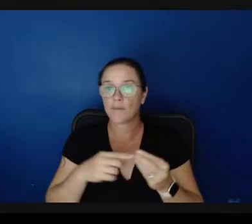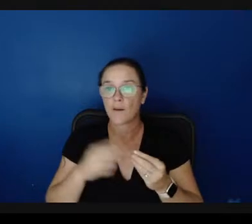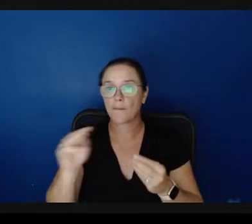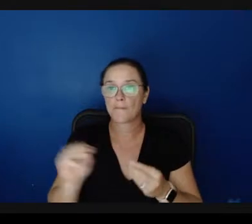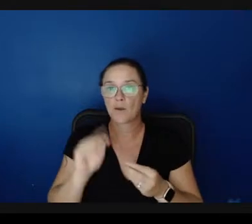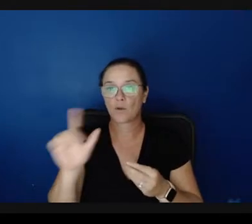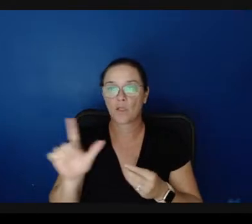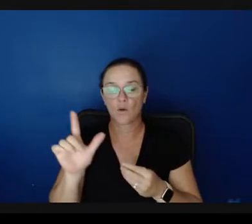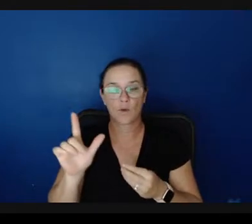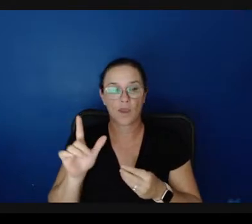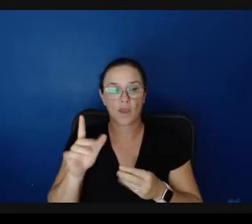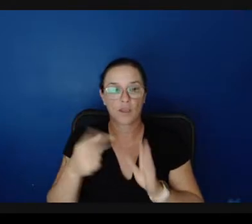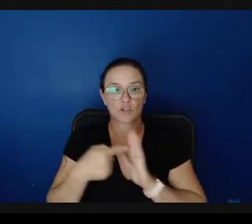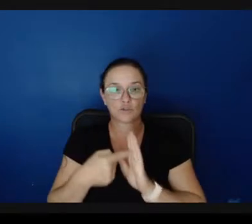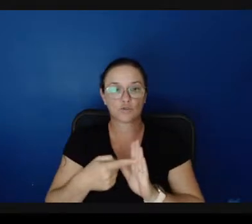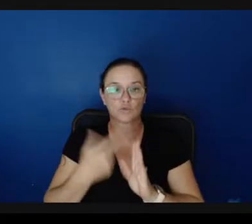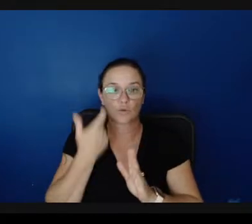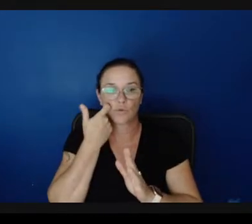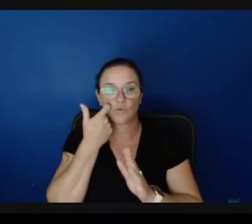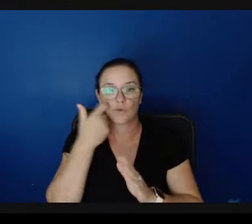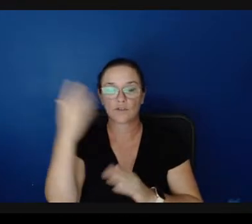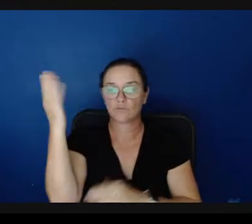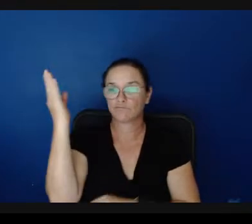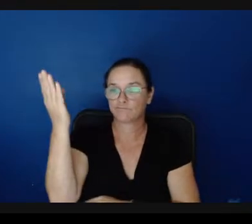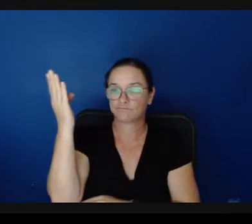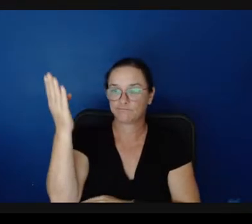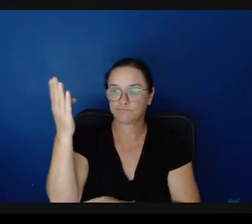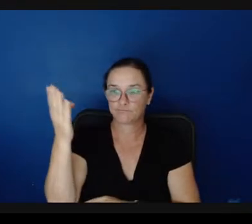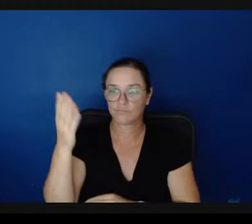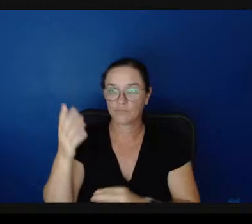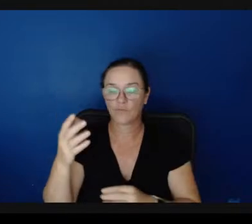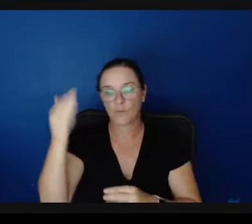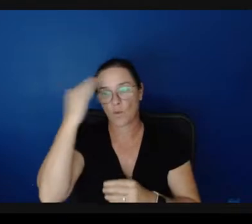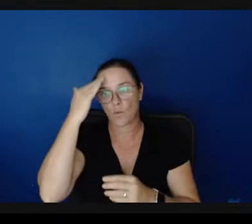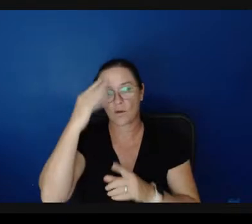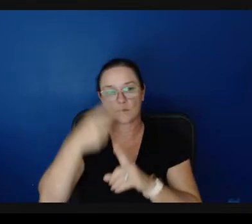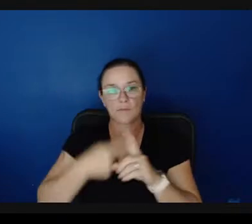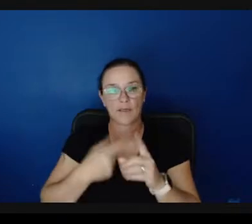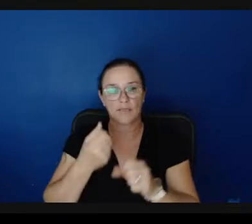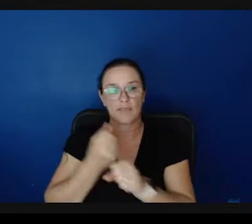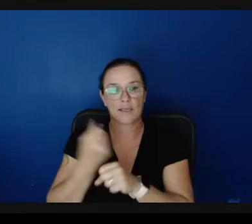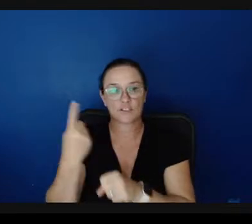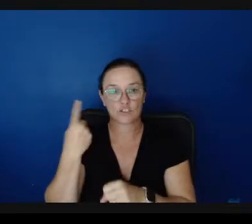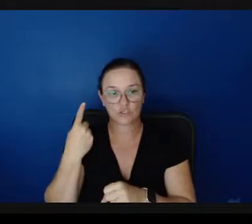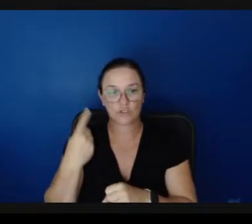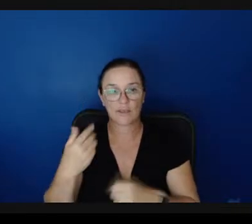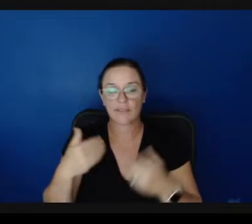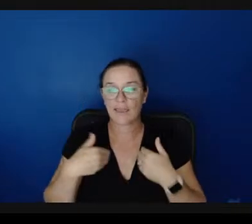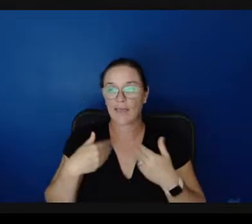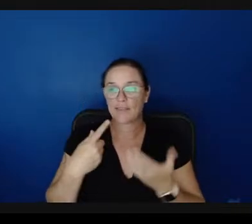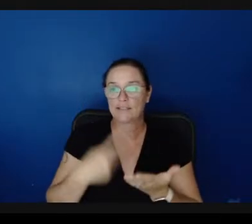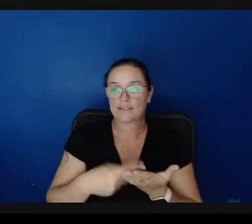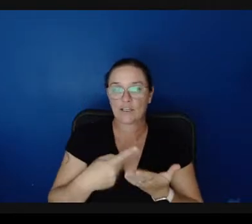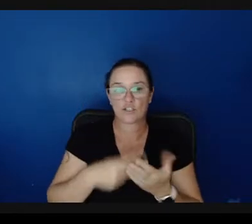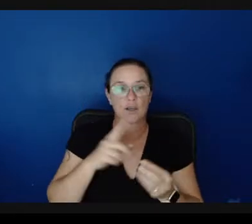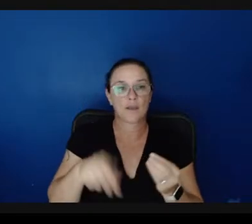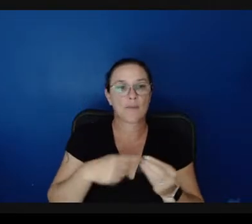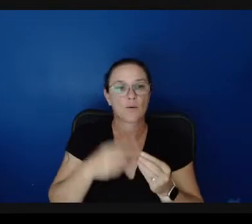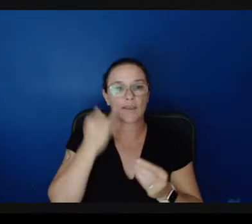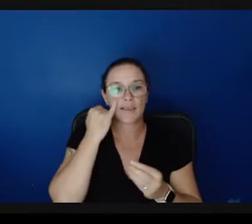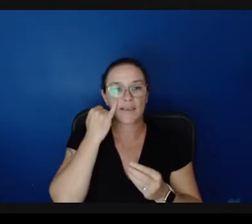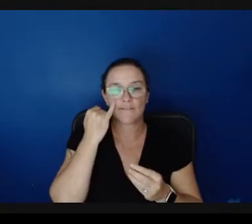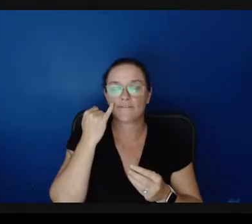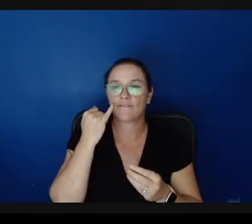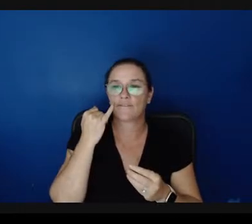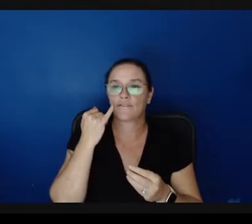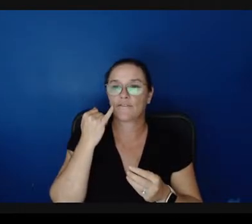talk by Frank Truesdale and Ingrid Johansson at Volcano Awareness Month last year, that they had this discussion about whether these volcanoes were